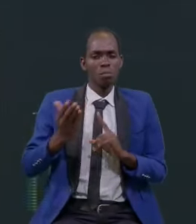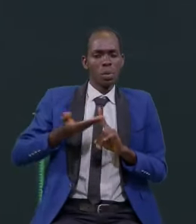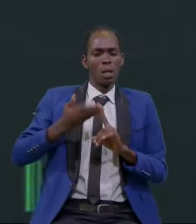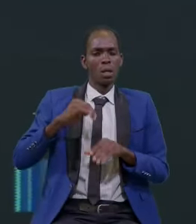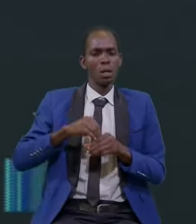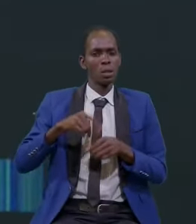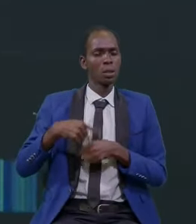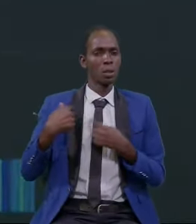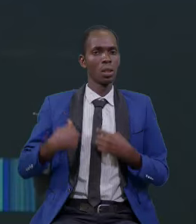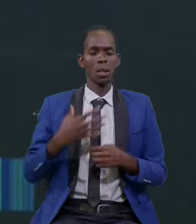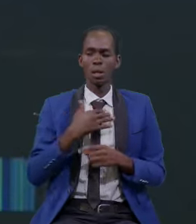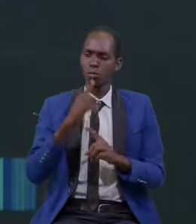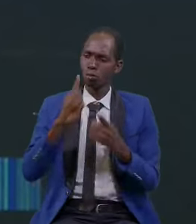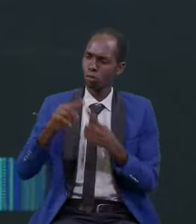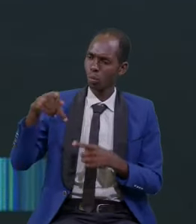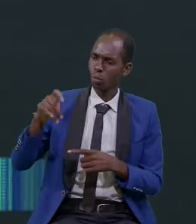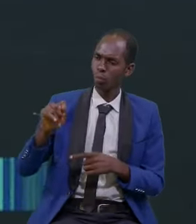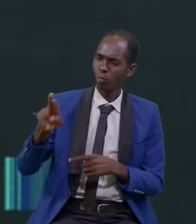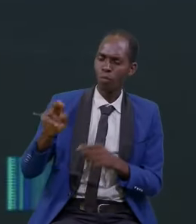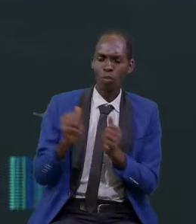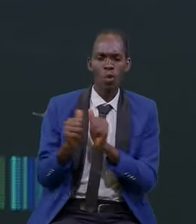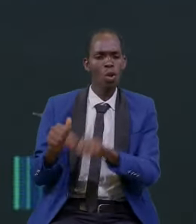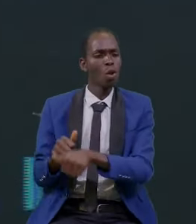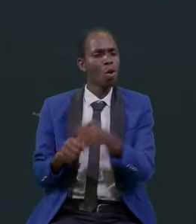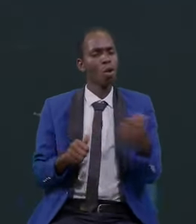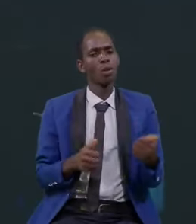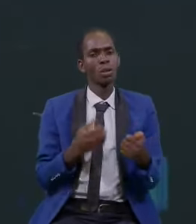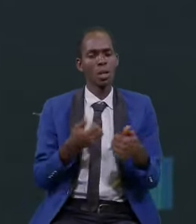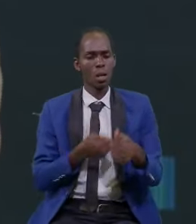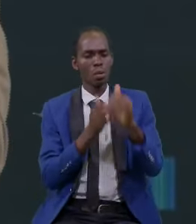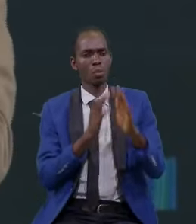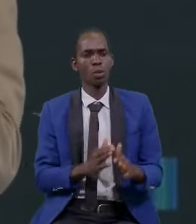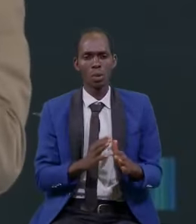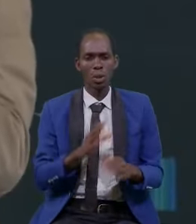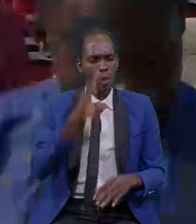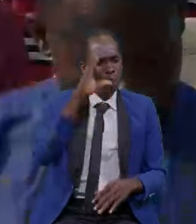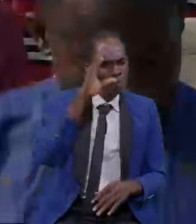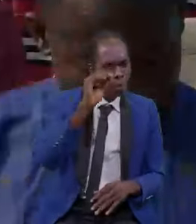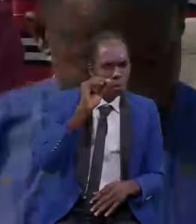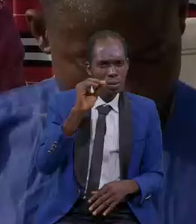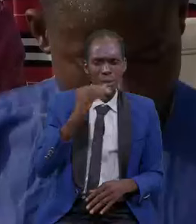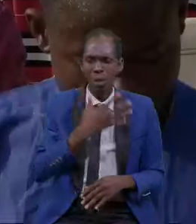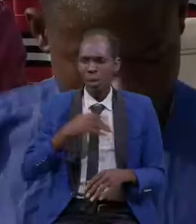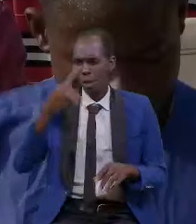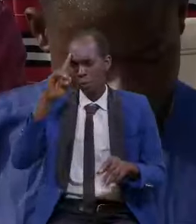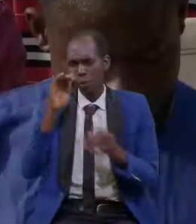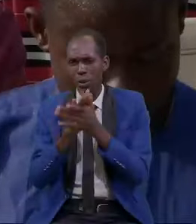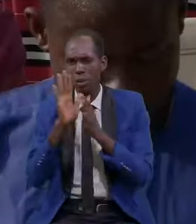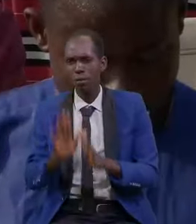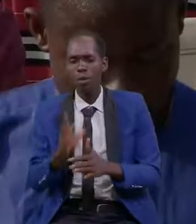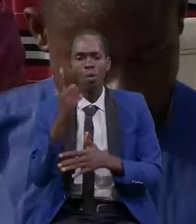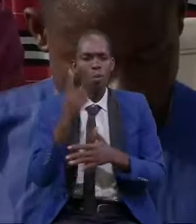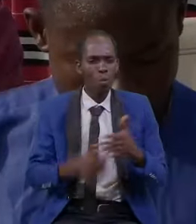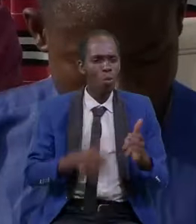Peter and to the rest of the apostles, men and brethren, What shall we do